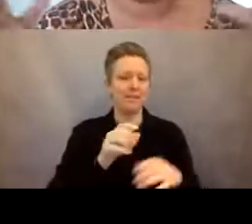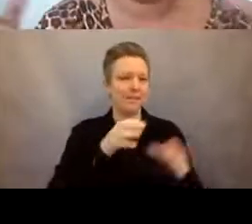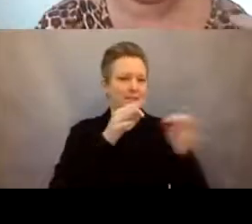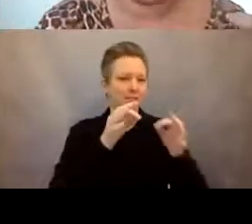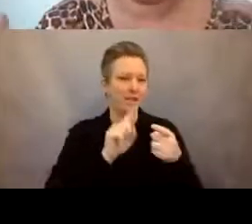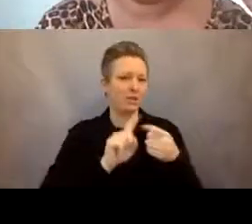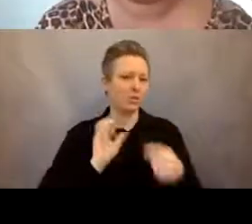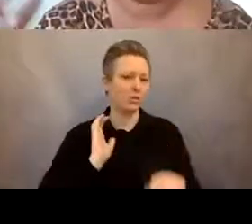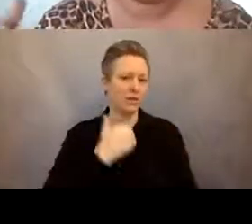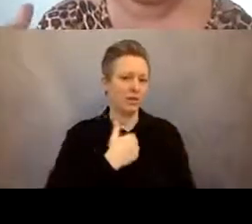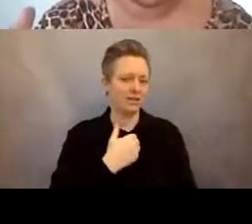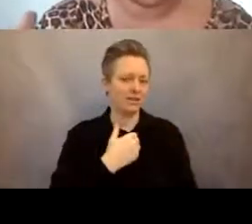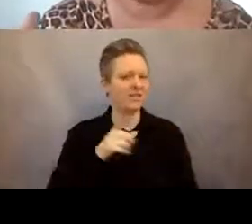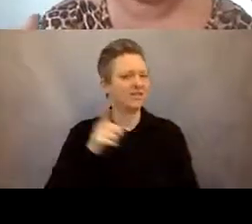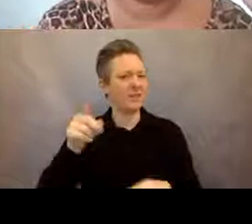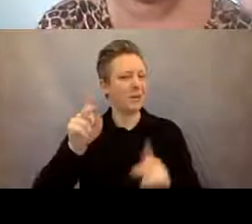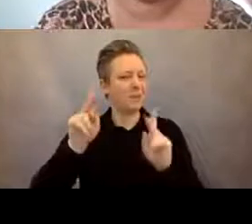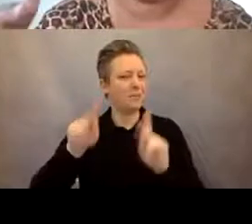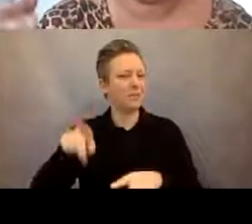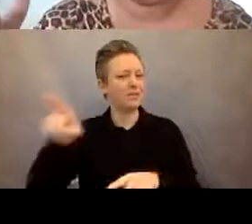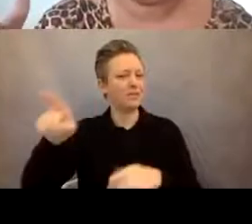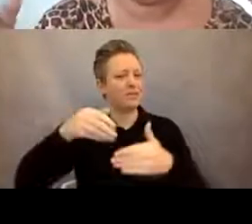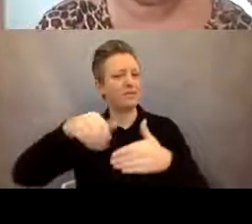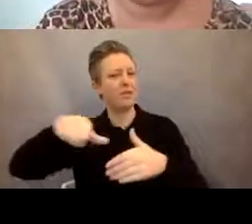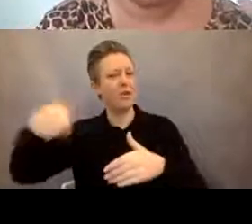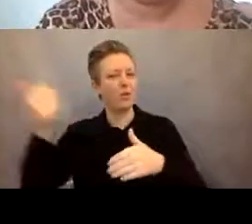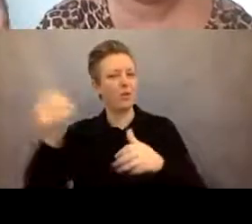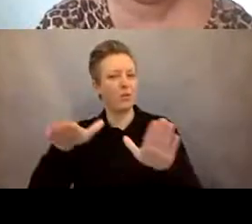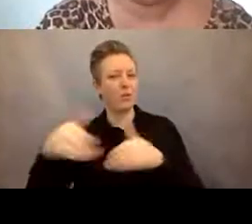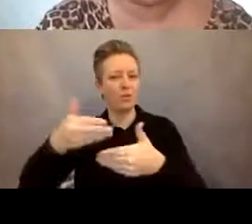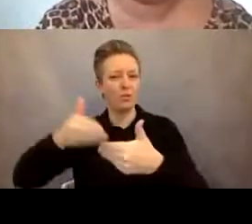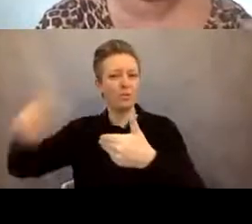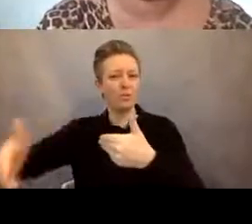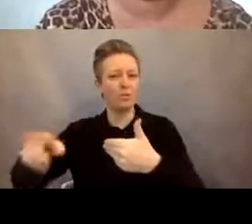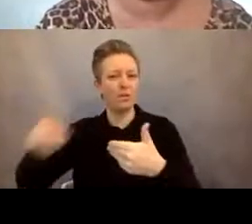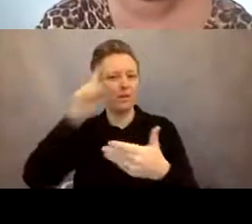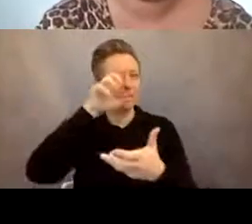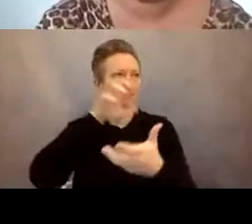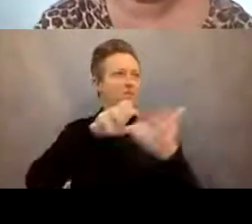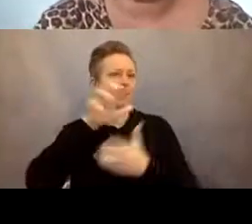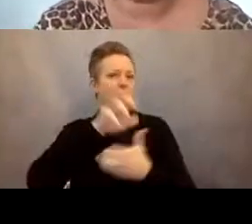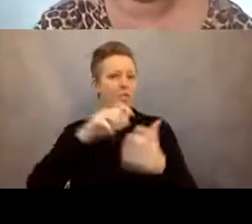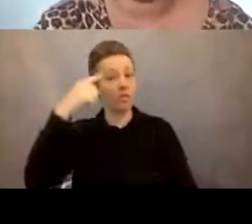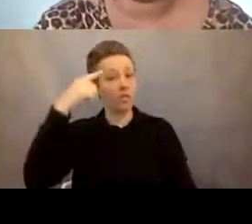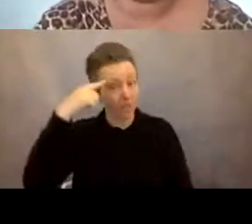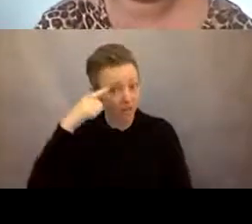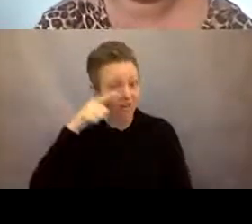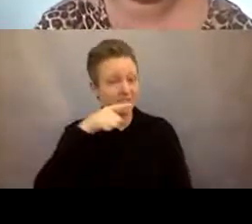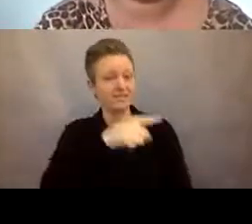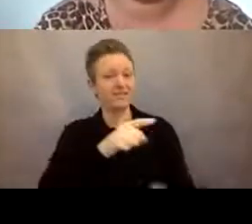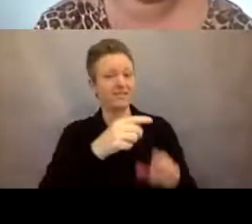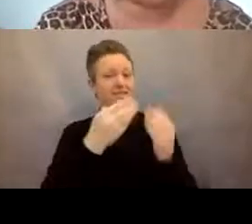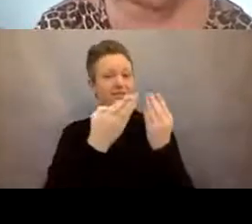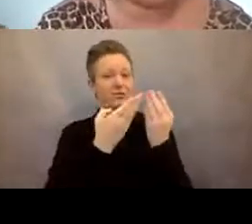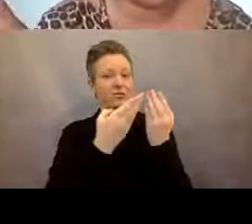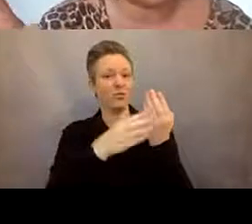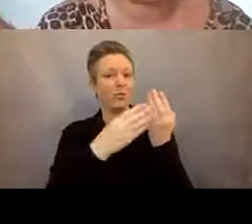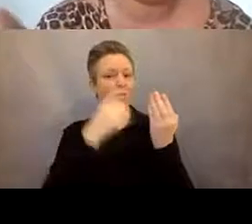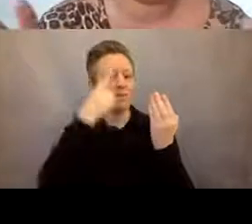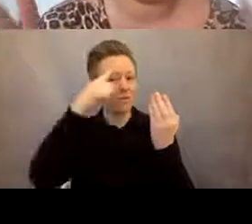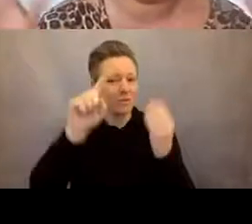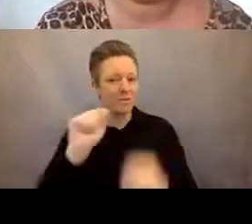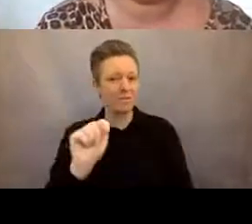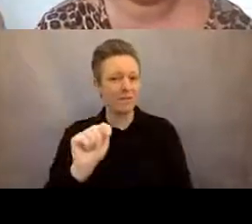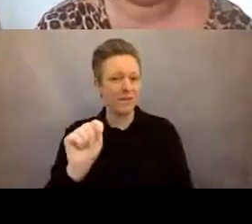Like, yeah, the door with like the triple locks and the double door is the bathroom, sure, but whatever. We ended up just quieting